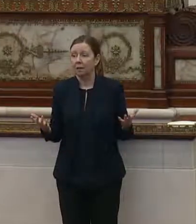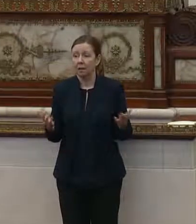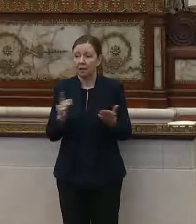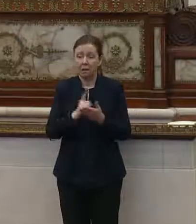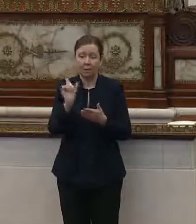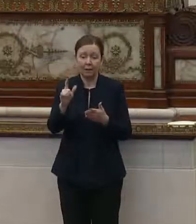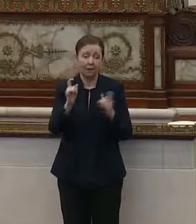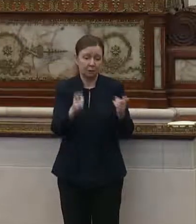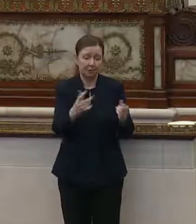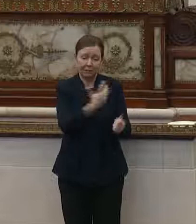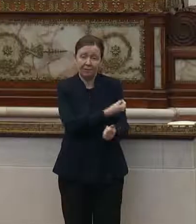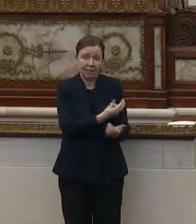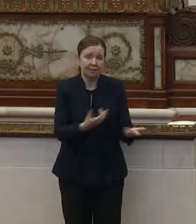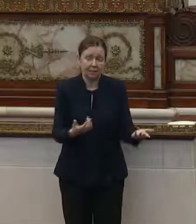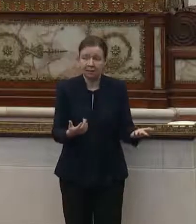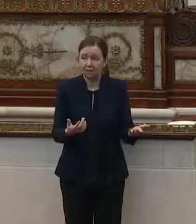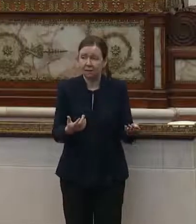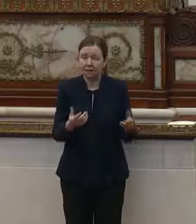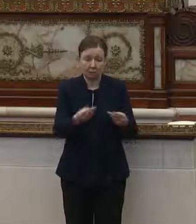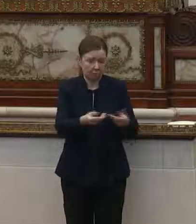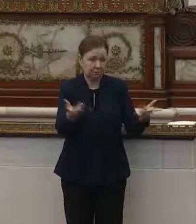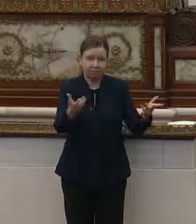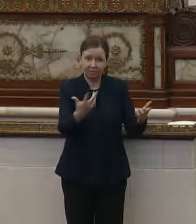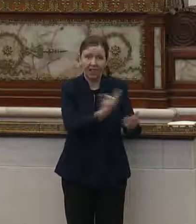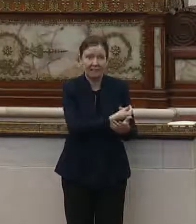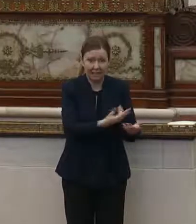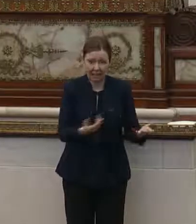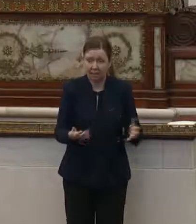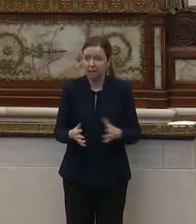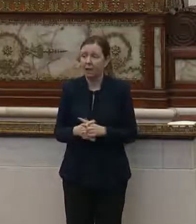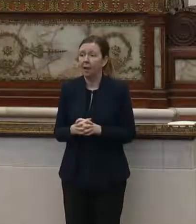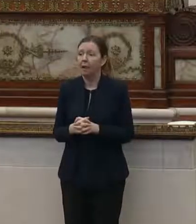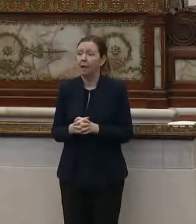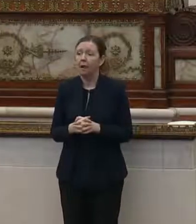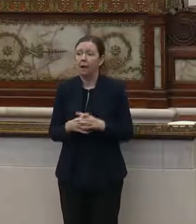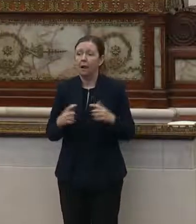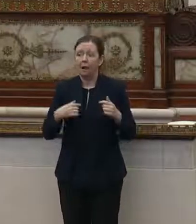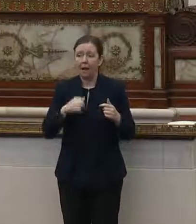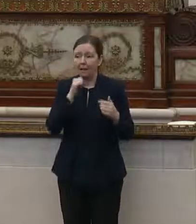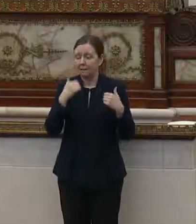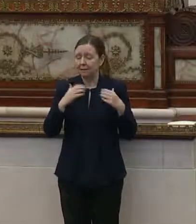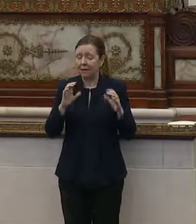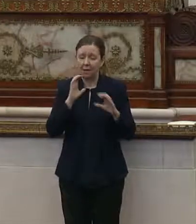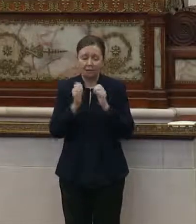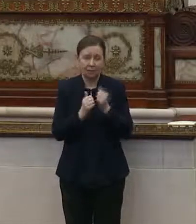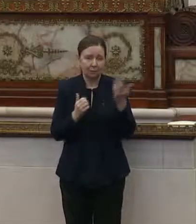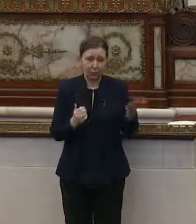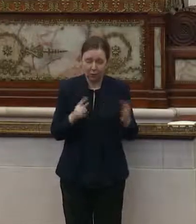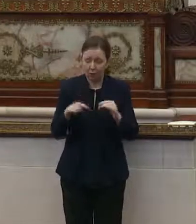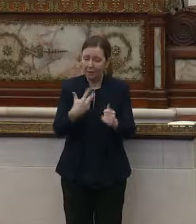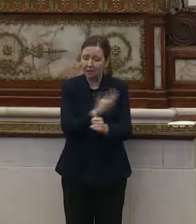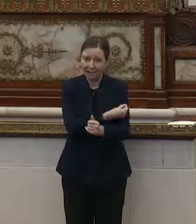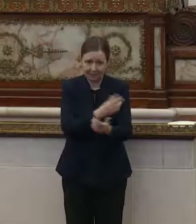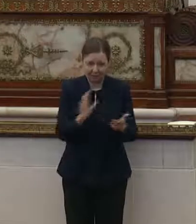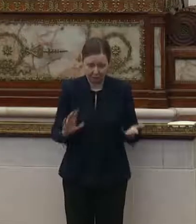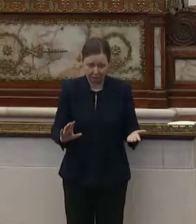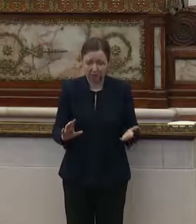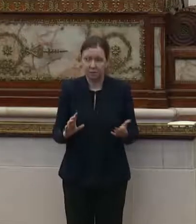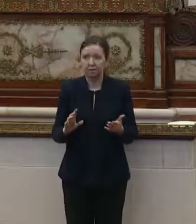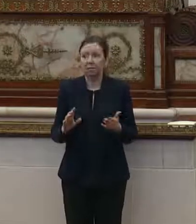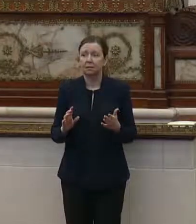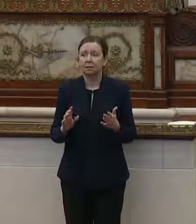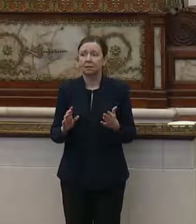later, she was given vaccine and was off vaccinating. But I did not have a conversation with her about vaccination, and